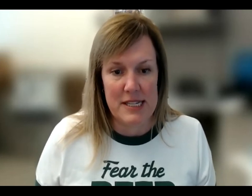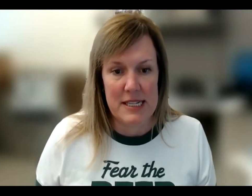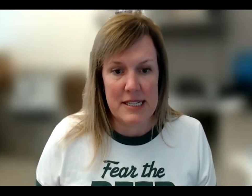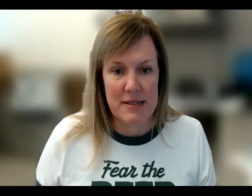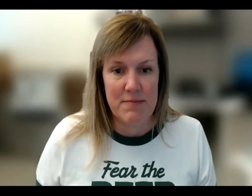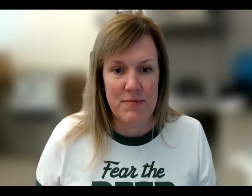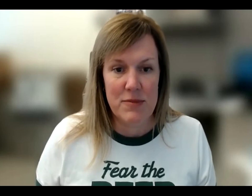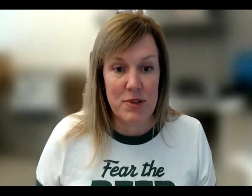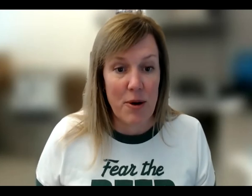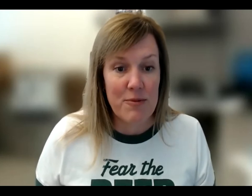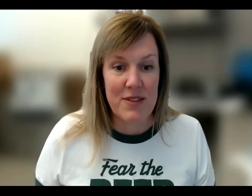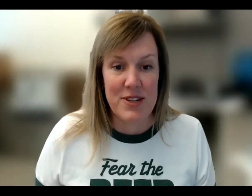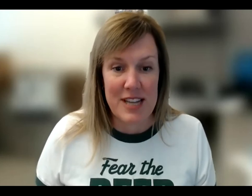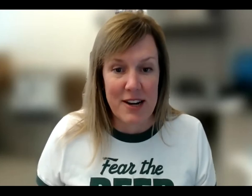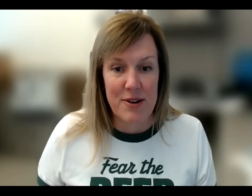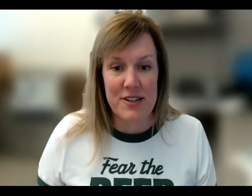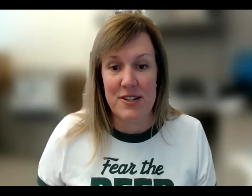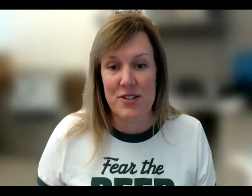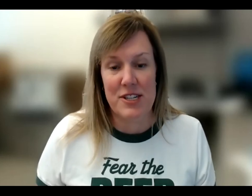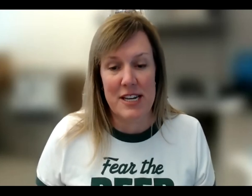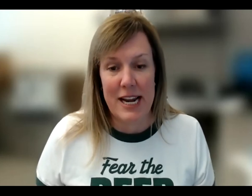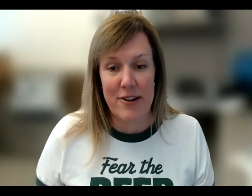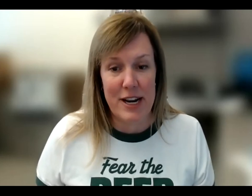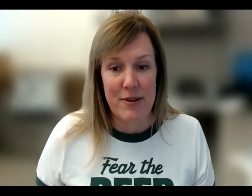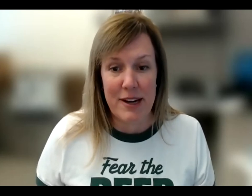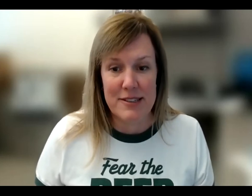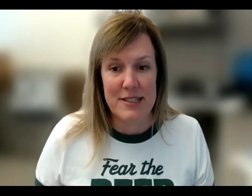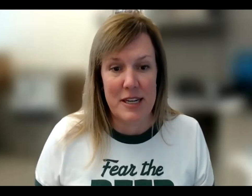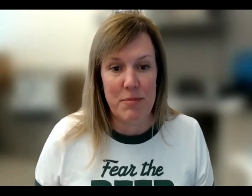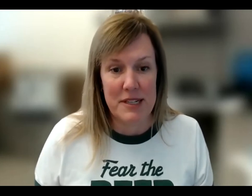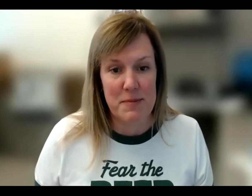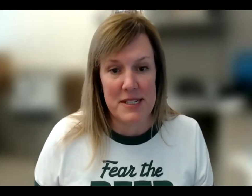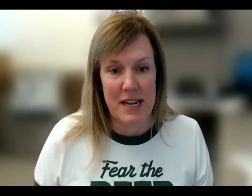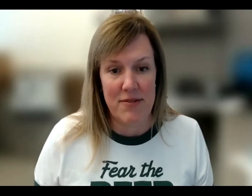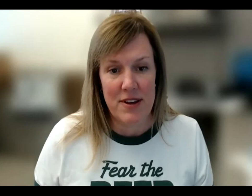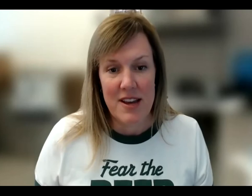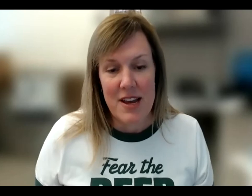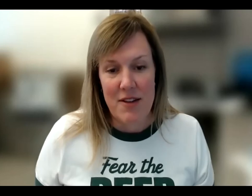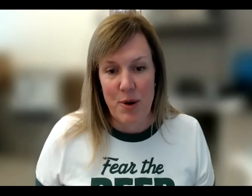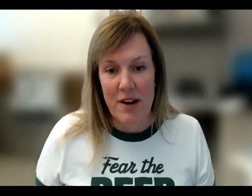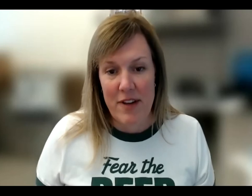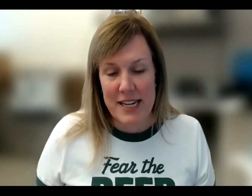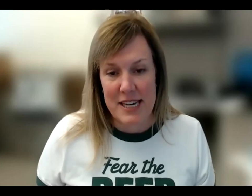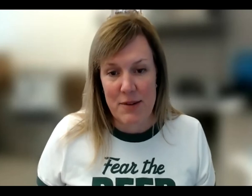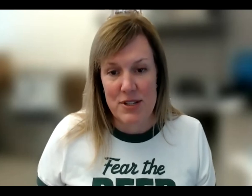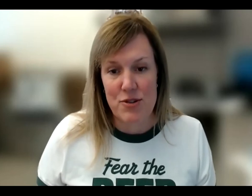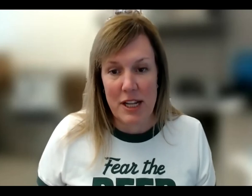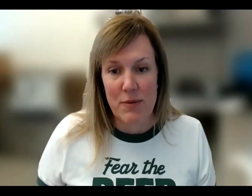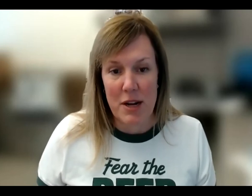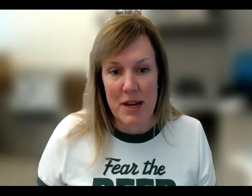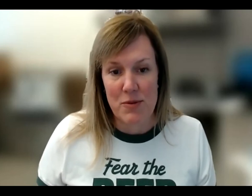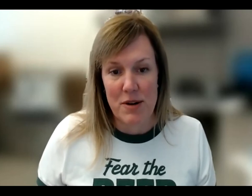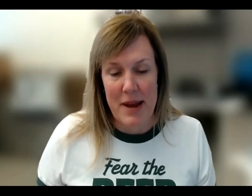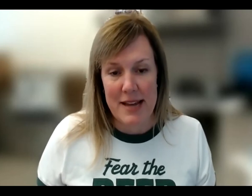confirmed cases. So if you decide to go to the Deer District tonight or anywhere else in the city, please be safe. If you are unvaccinated, we